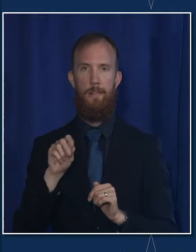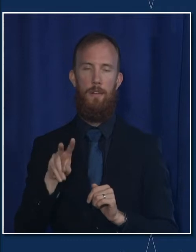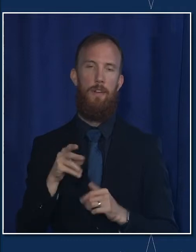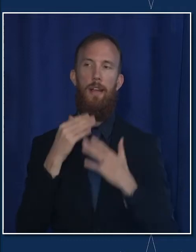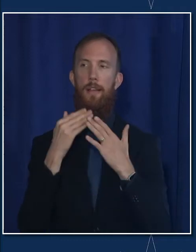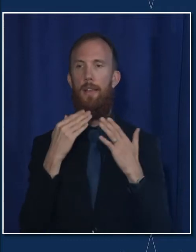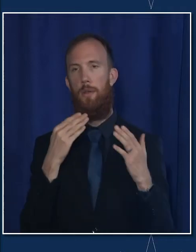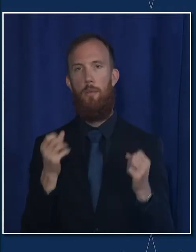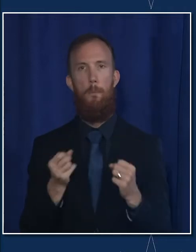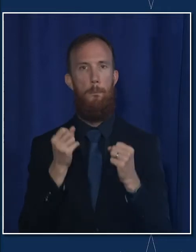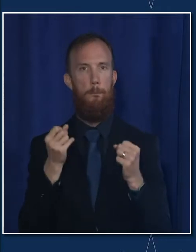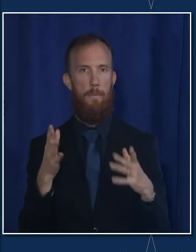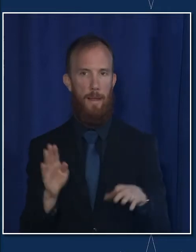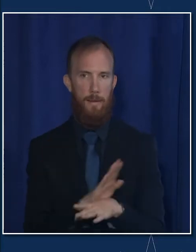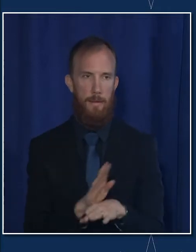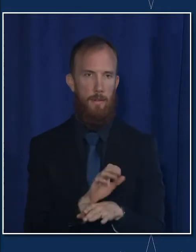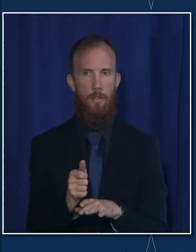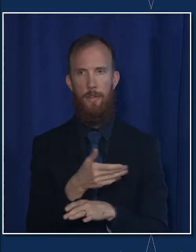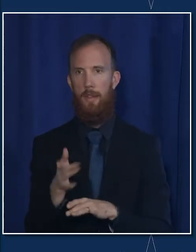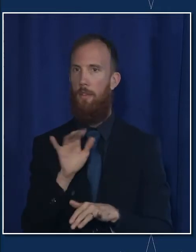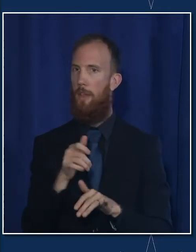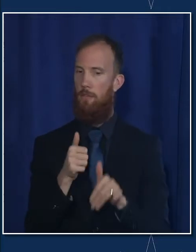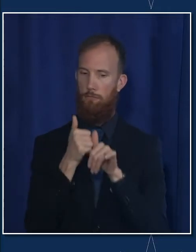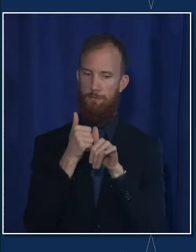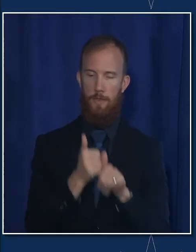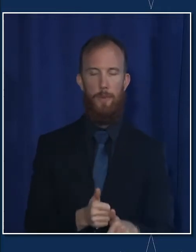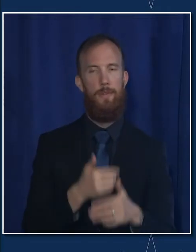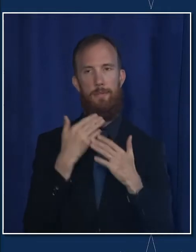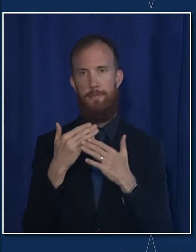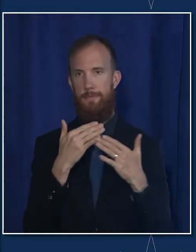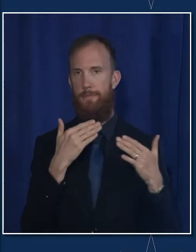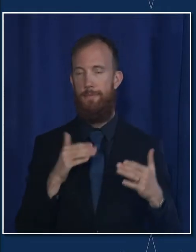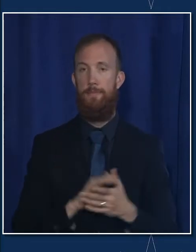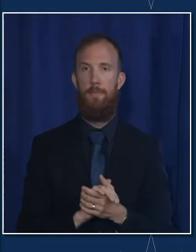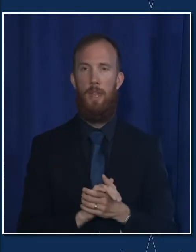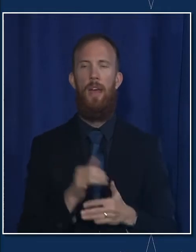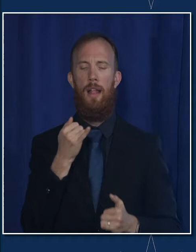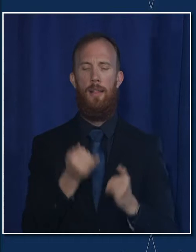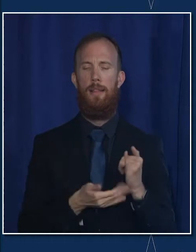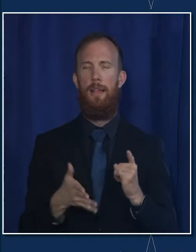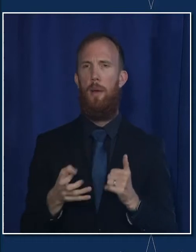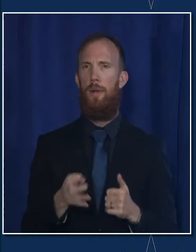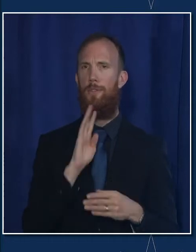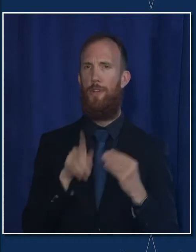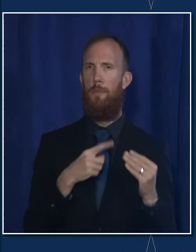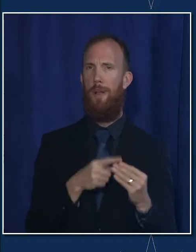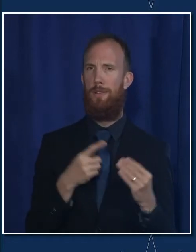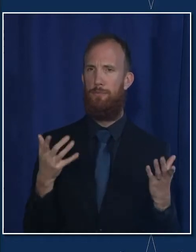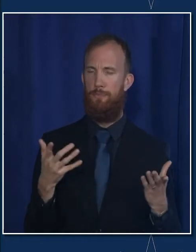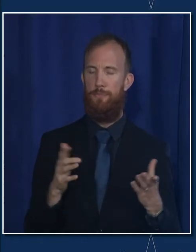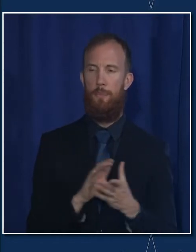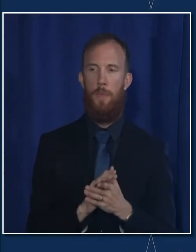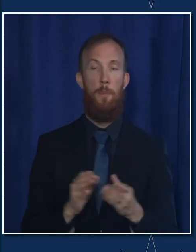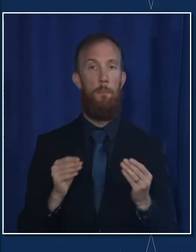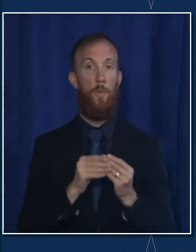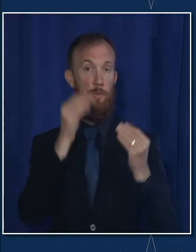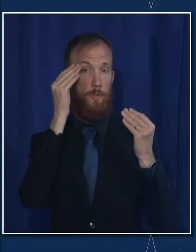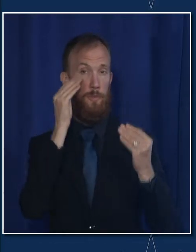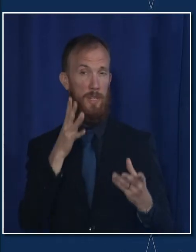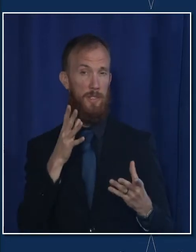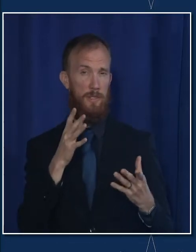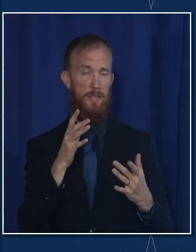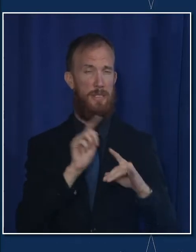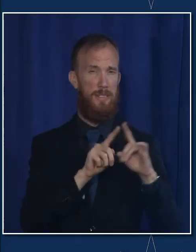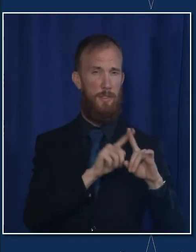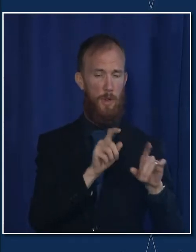this. You are helping us keep this in control at this point. The last thing I wanted to note is an update to some of the work that the